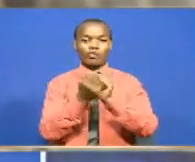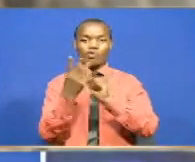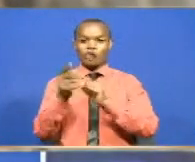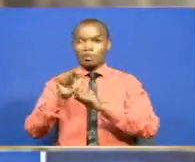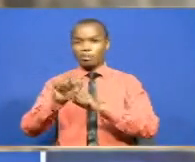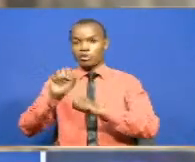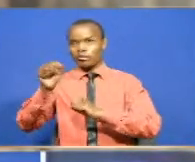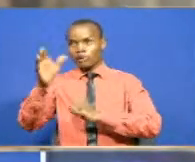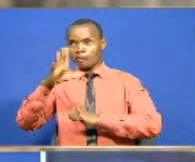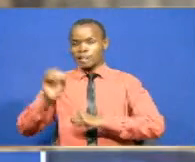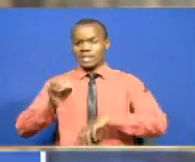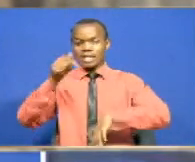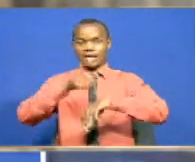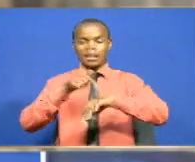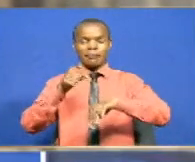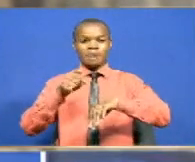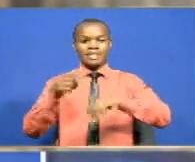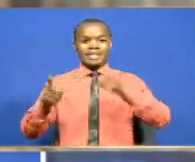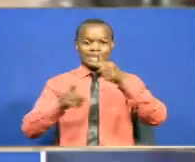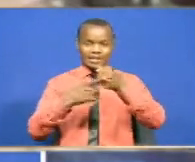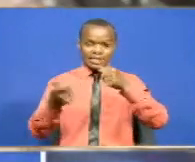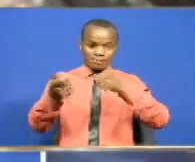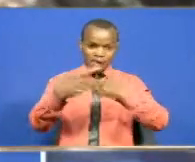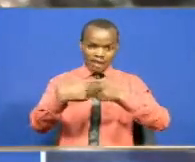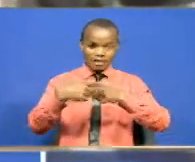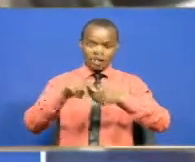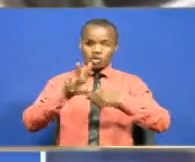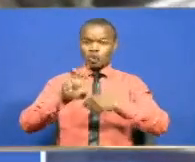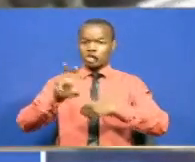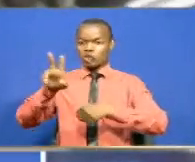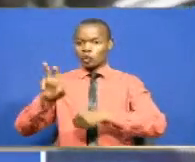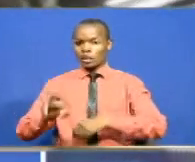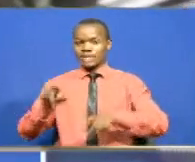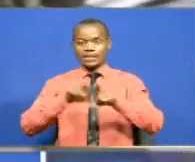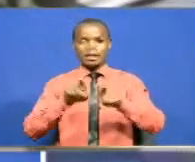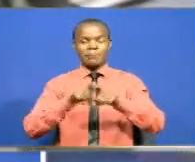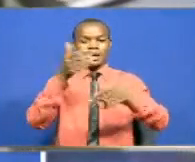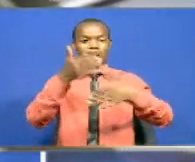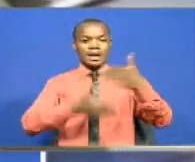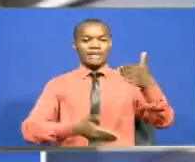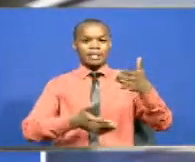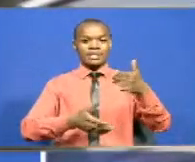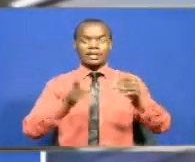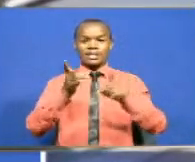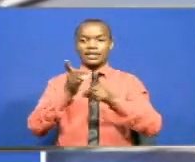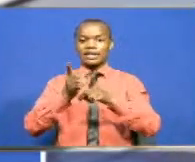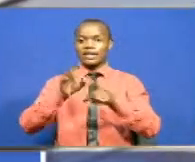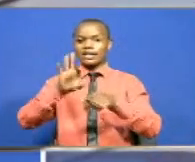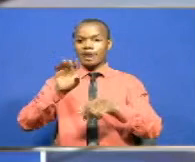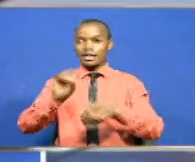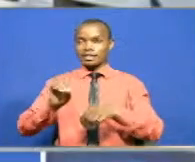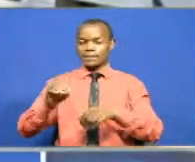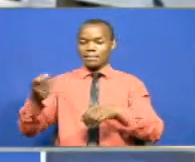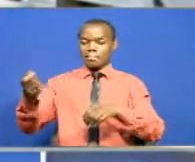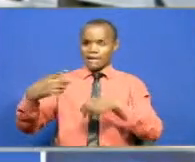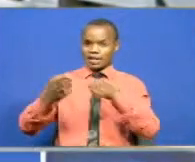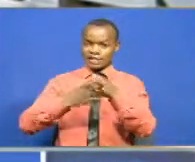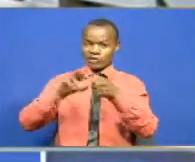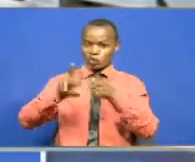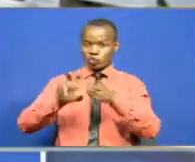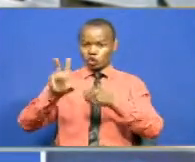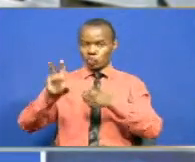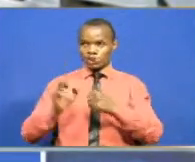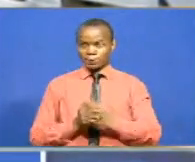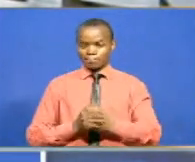14.5% during the first half of their financial year that ended 30th of September 2020. Safaricom Chief Executive Officer